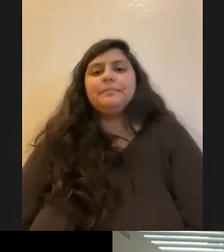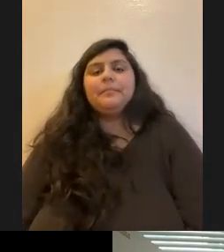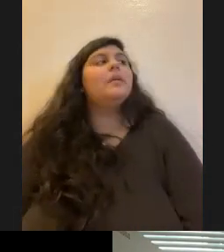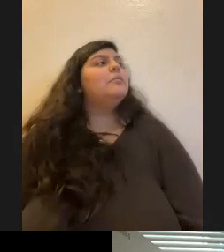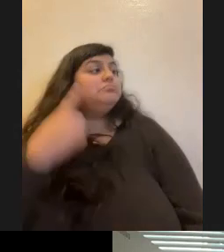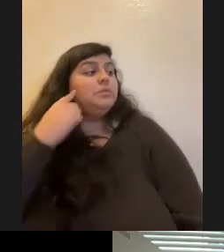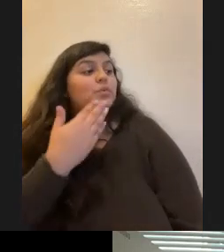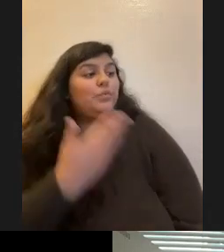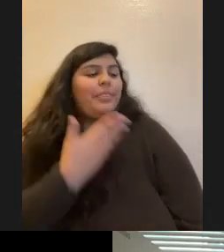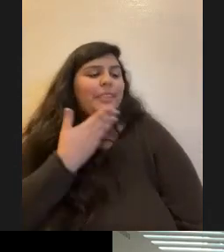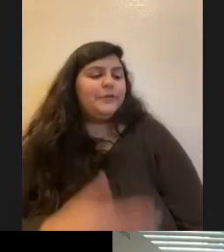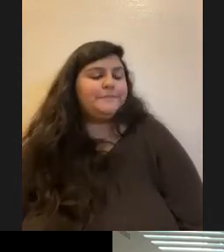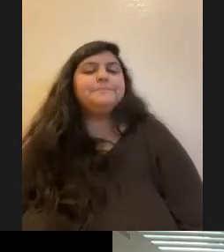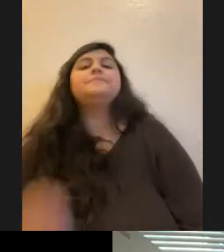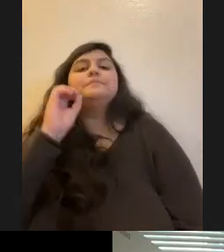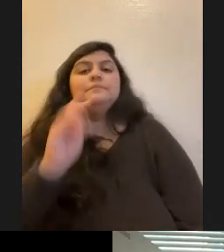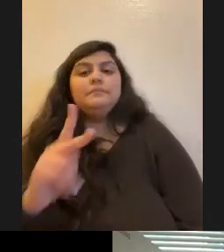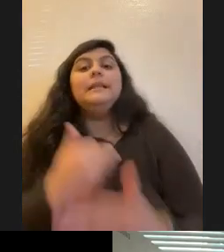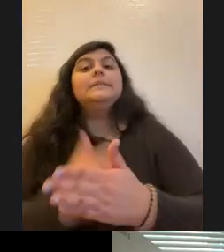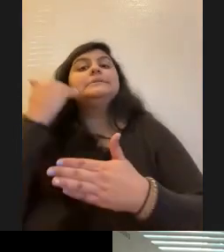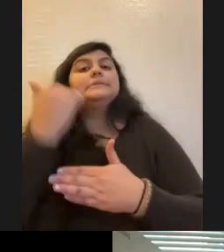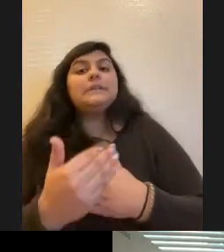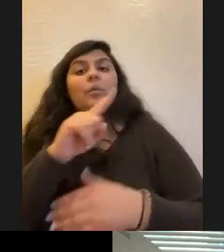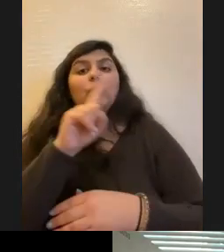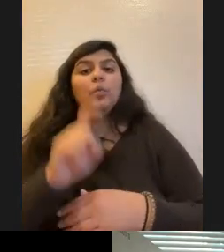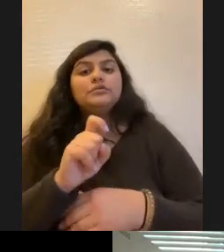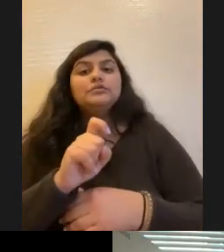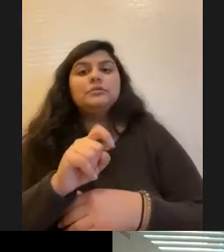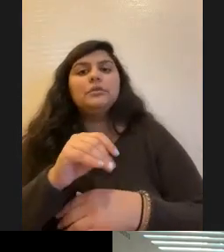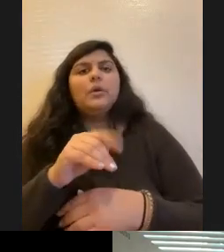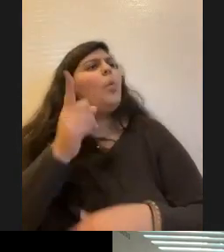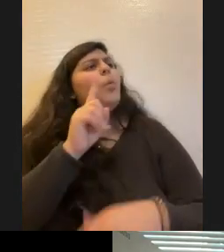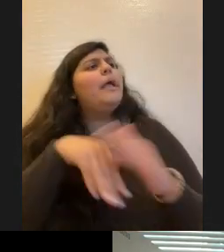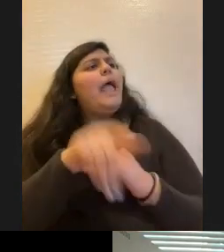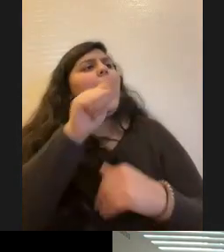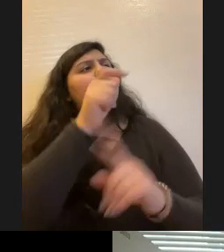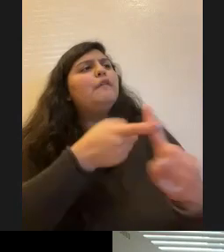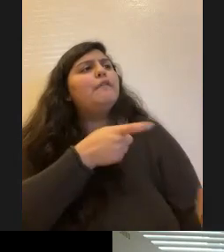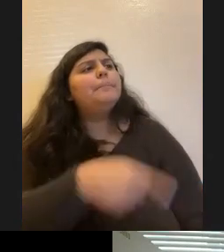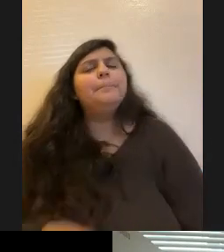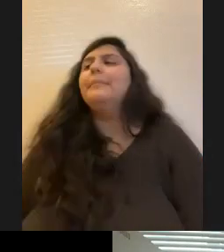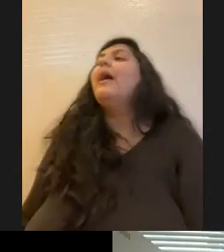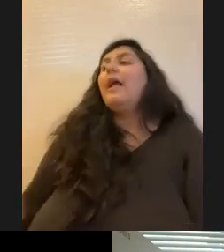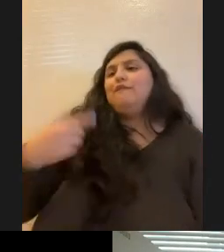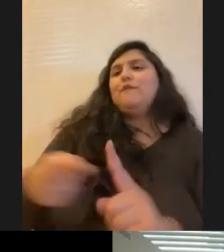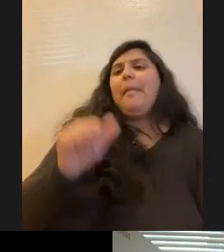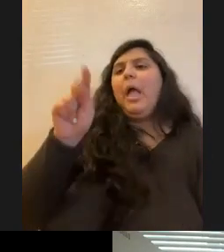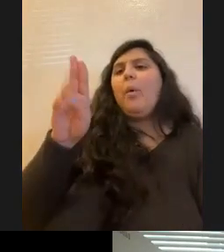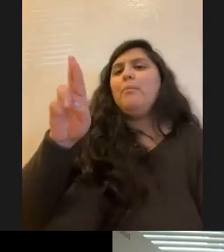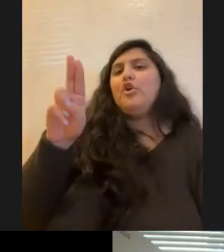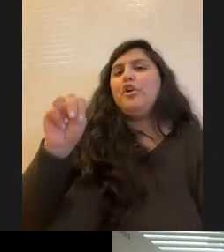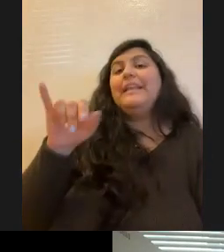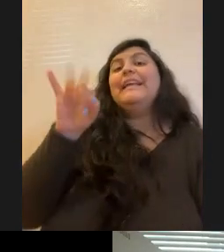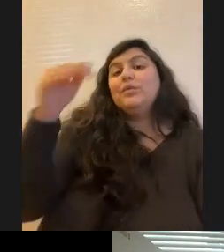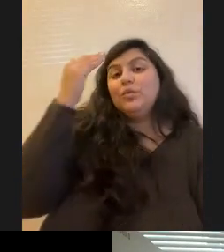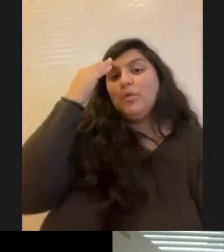Sounds good. Thanks. All right. Our next question. Where in Alabama are you from? Oh, I'm from Auburn, Alabama. So if anyone knows like